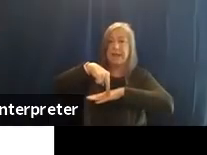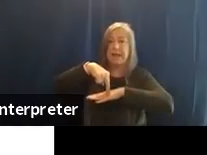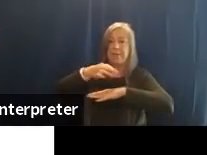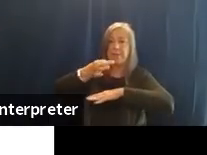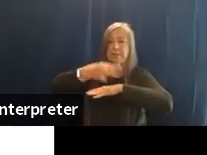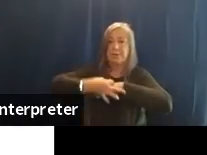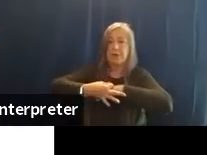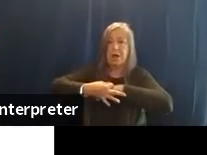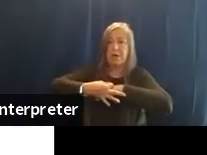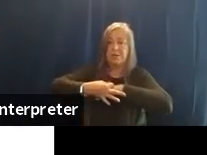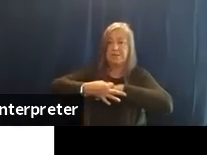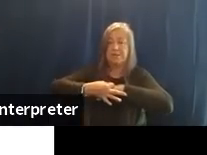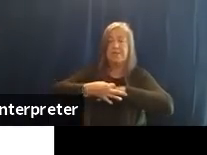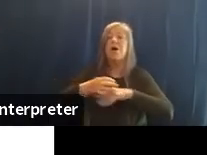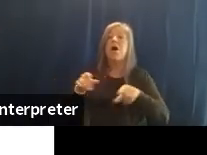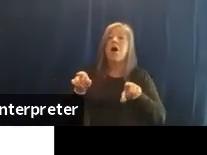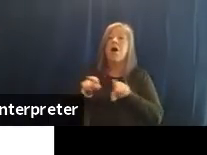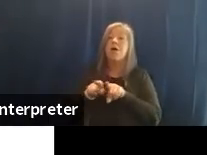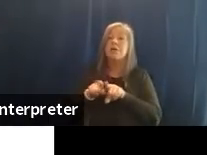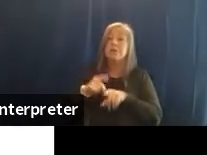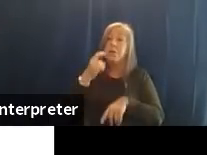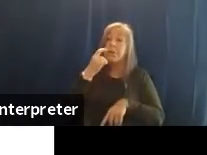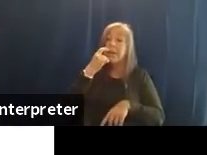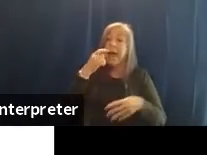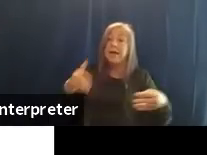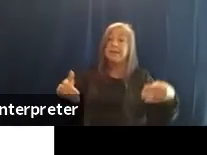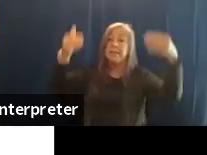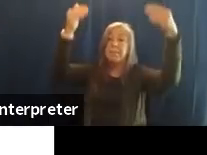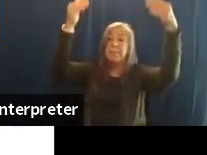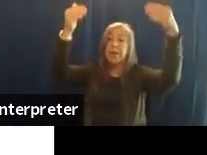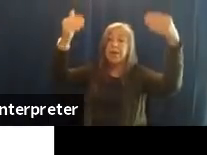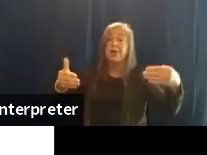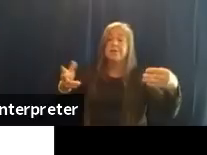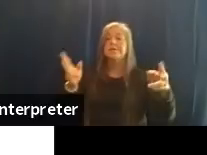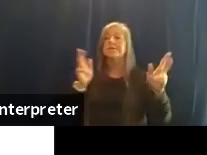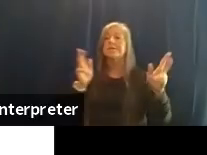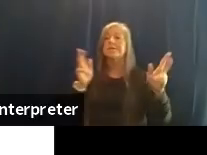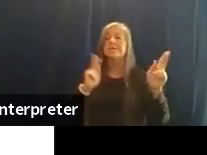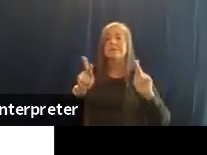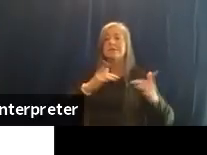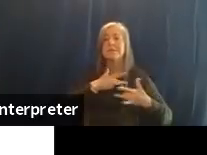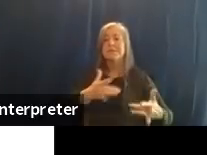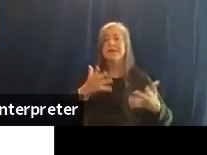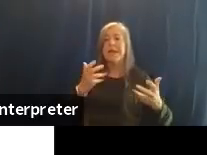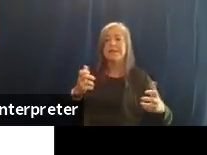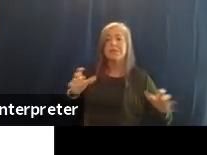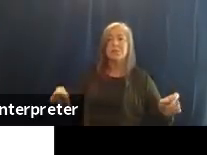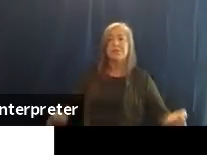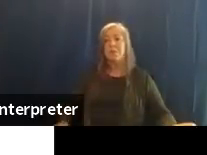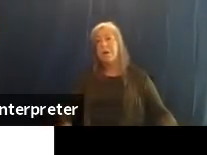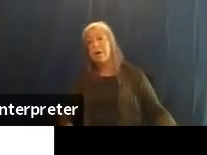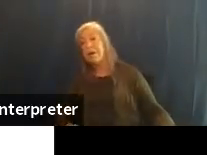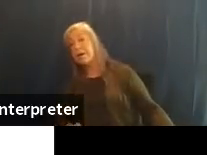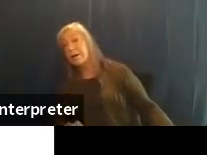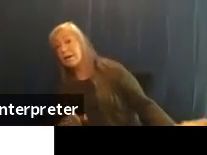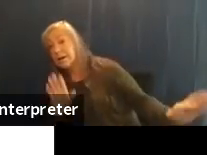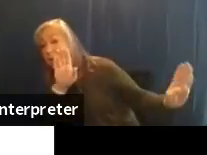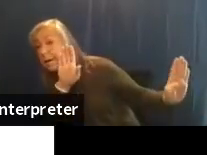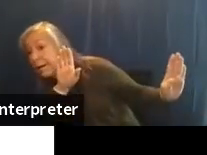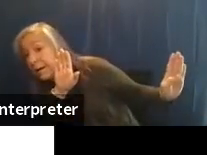the plexiglass barrier. So by using those social distancing dots, it's kind of guiding people in the safest location to stand